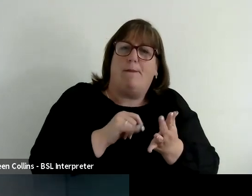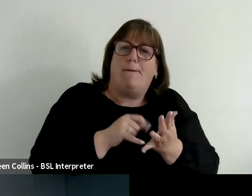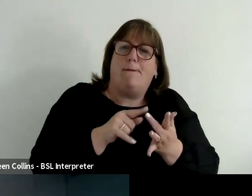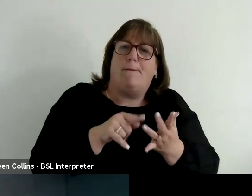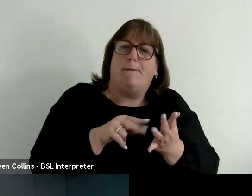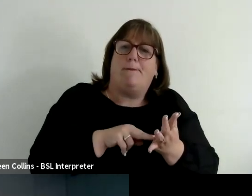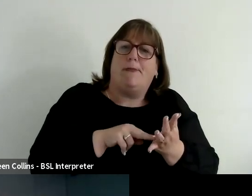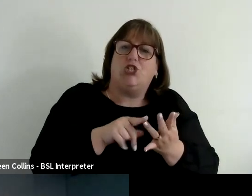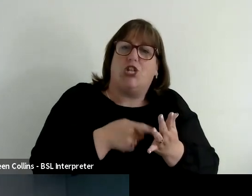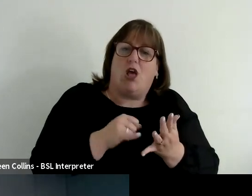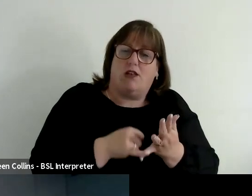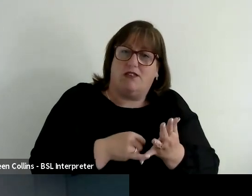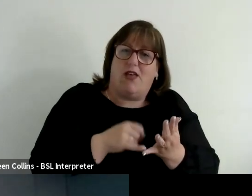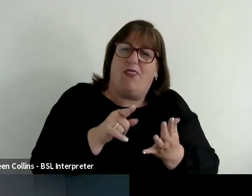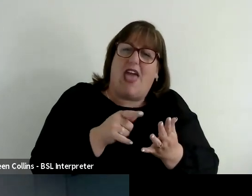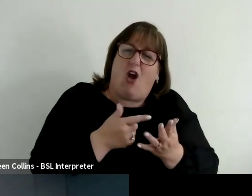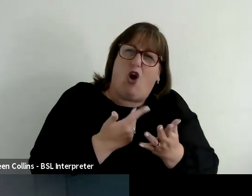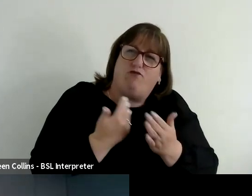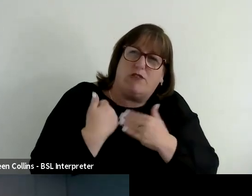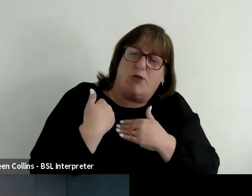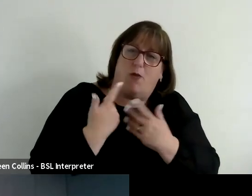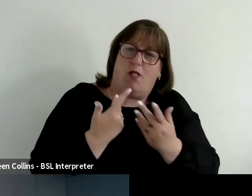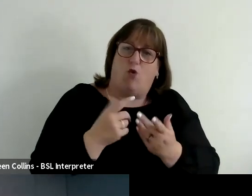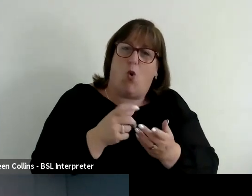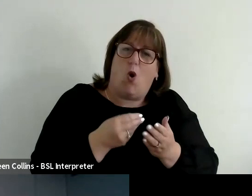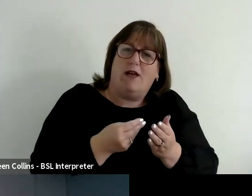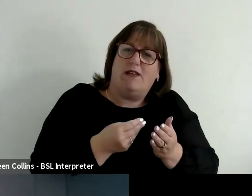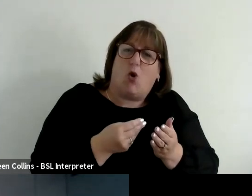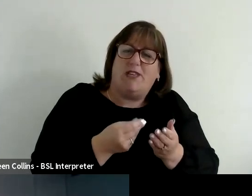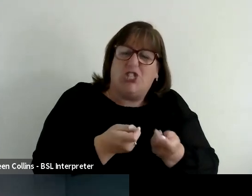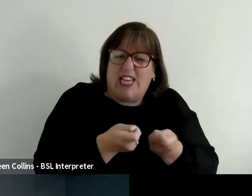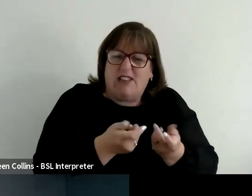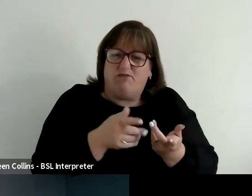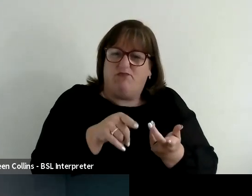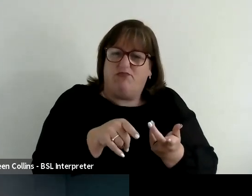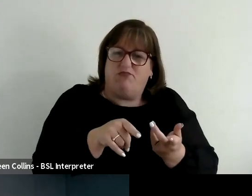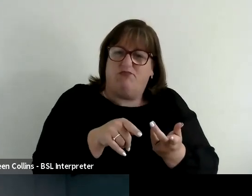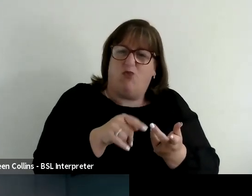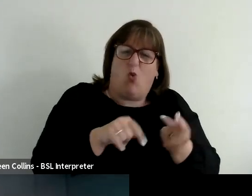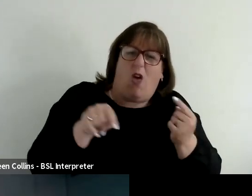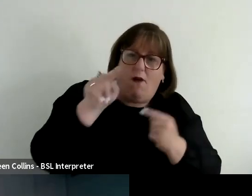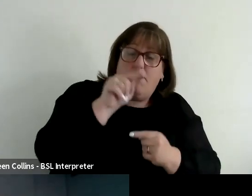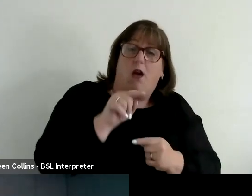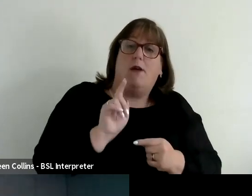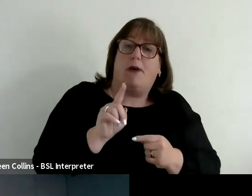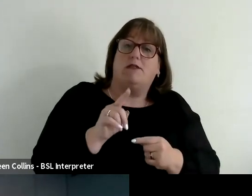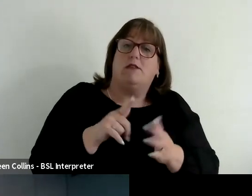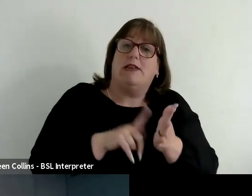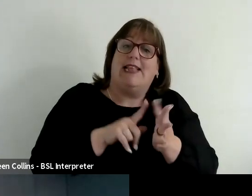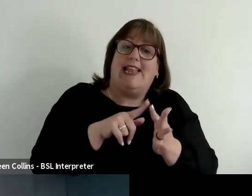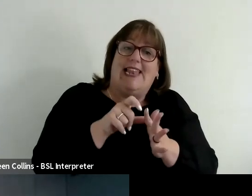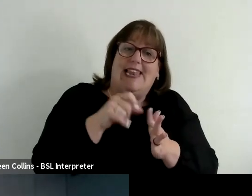and the nations. But Leeds has pretty much every department that we have in